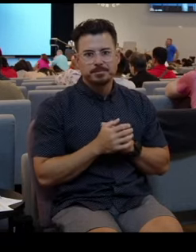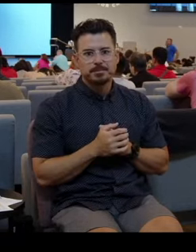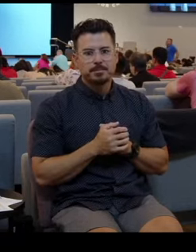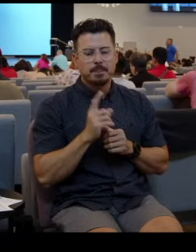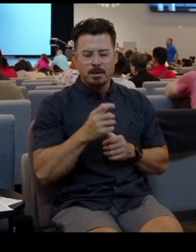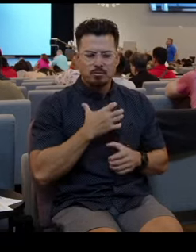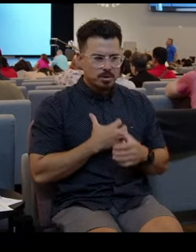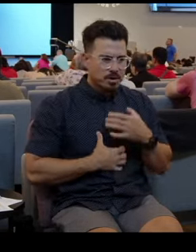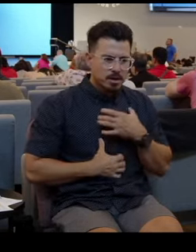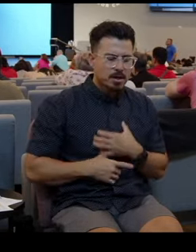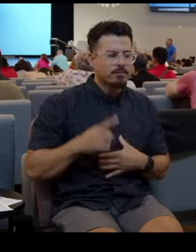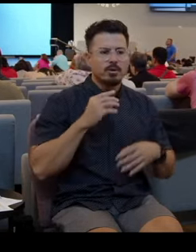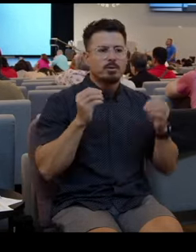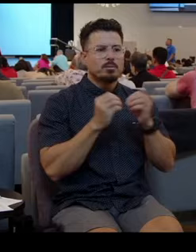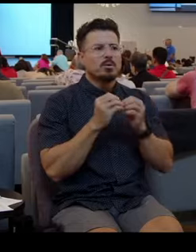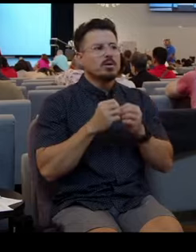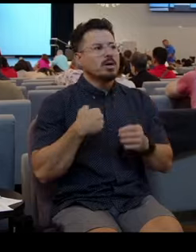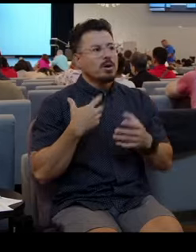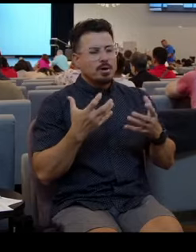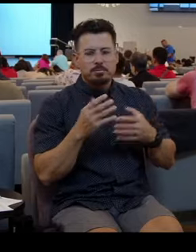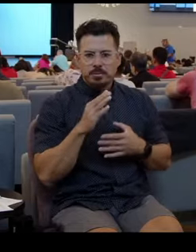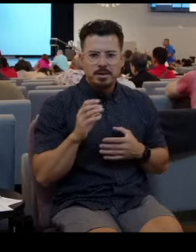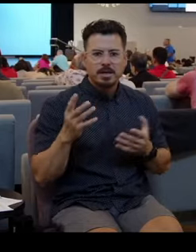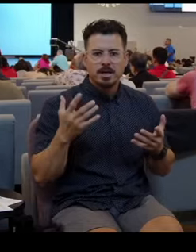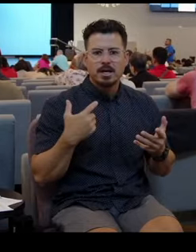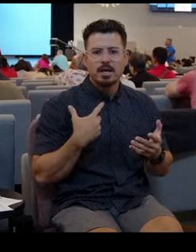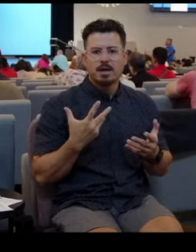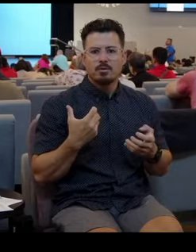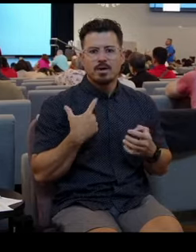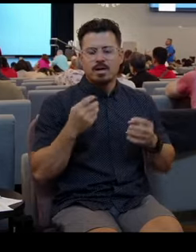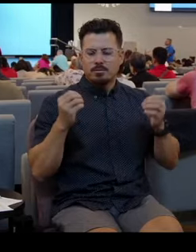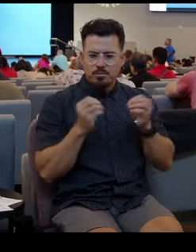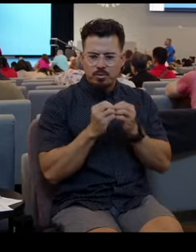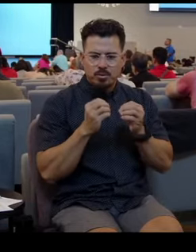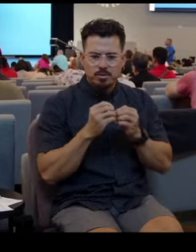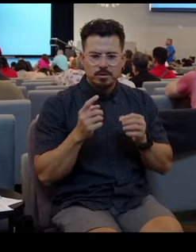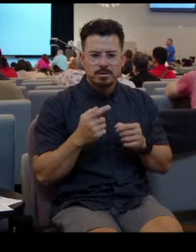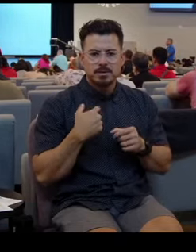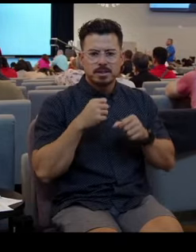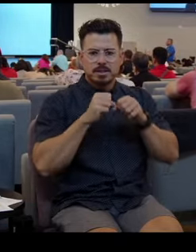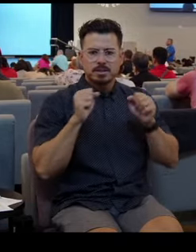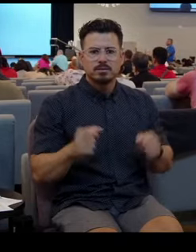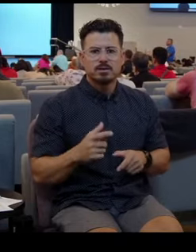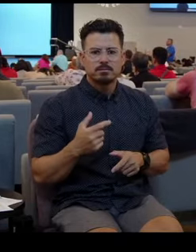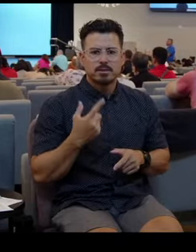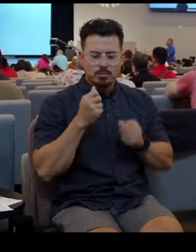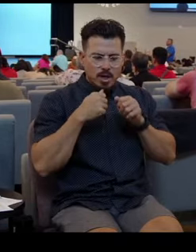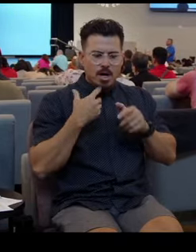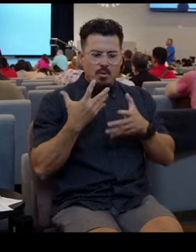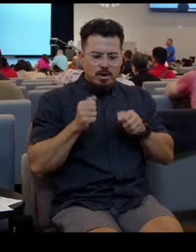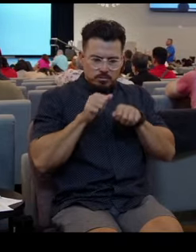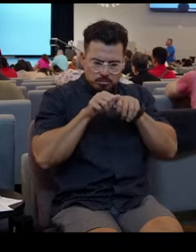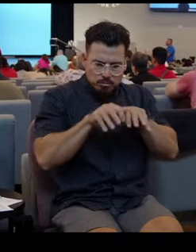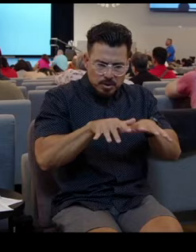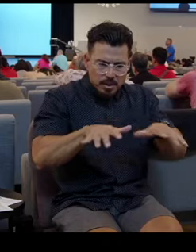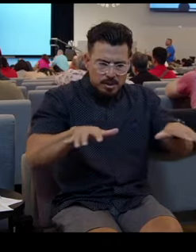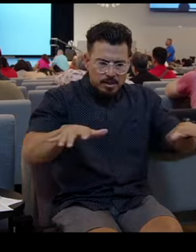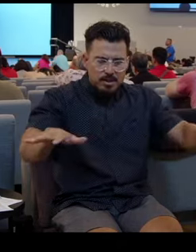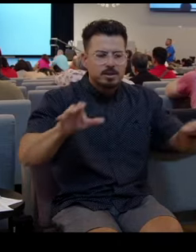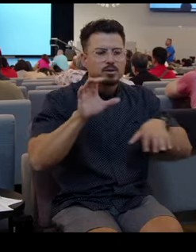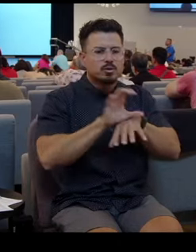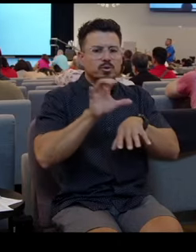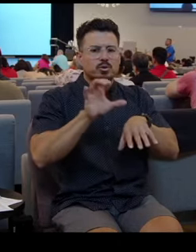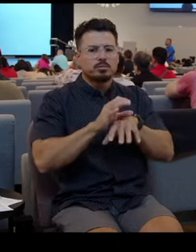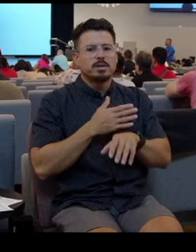You should hunger for more. You should say, want to be. I want to have that ecosystem church. This is an ecosystem church, isn't it? Birds from